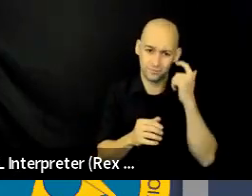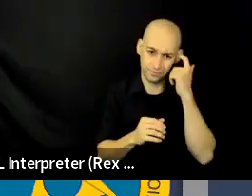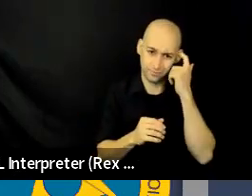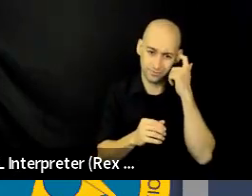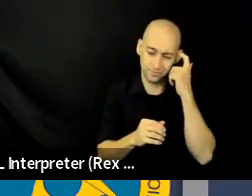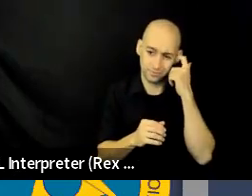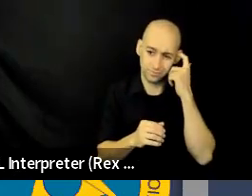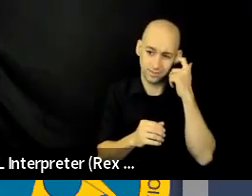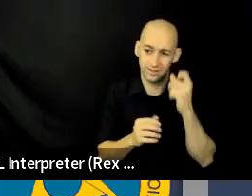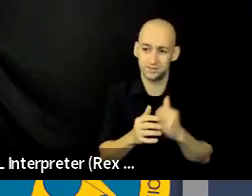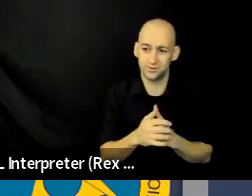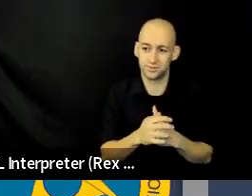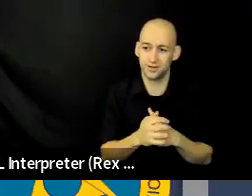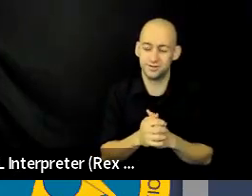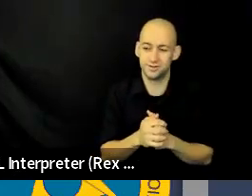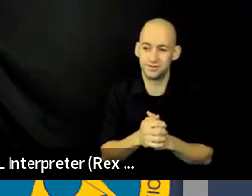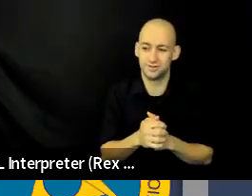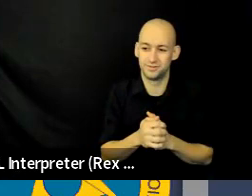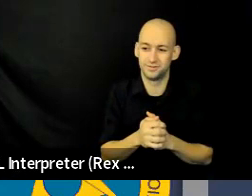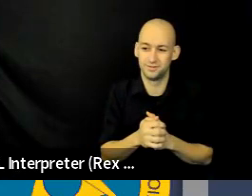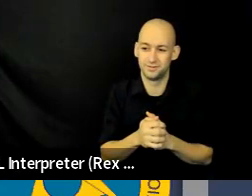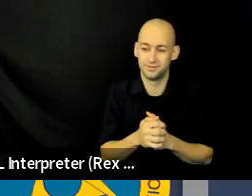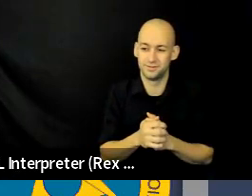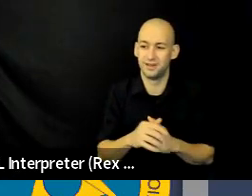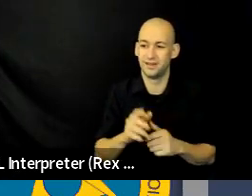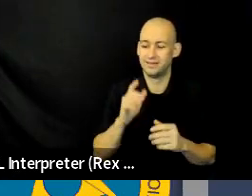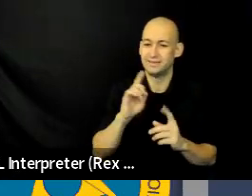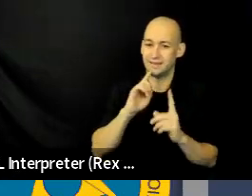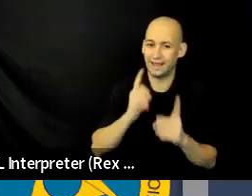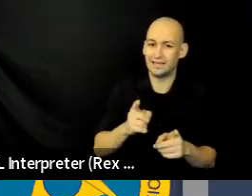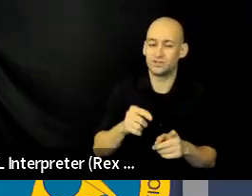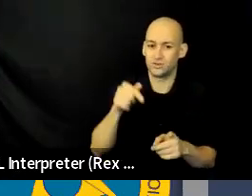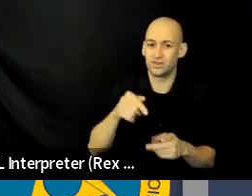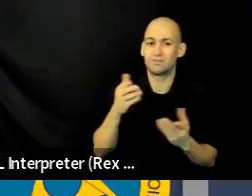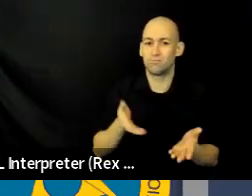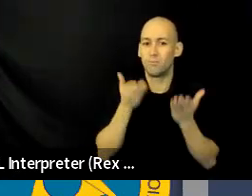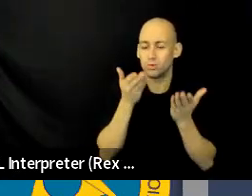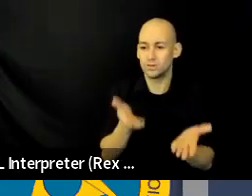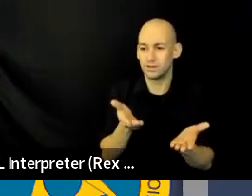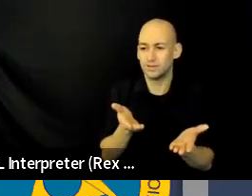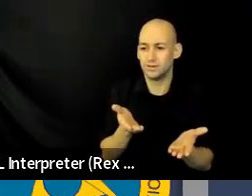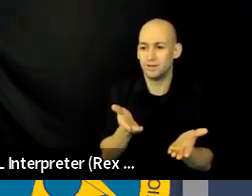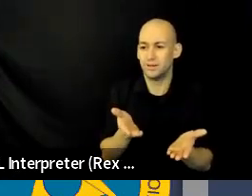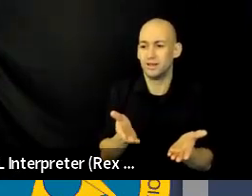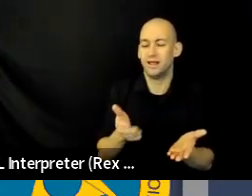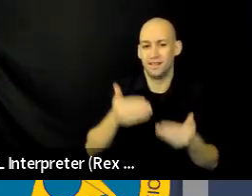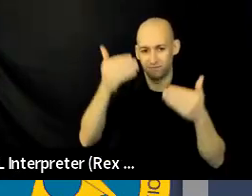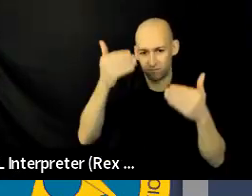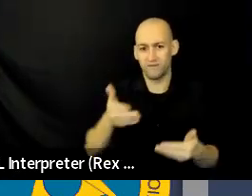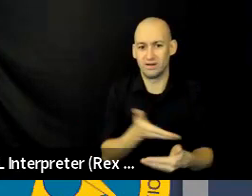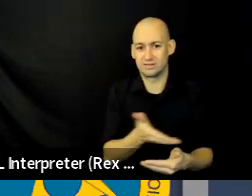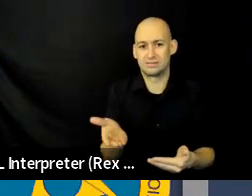So, and I guess maybe you could also answer the proposals, the RON that we have before